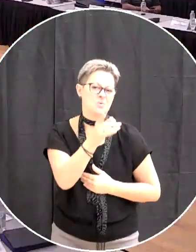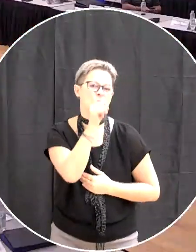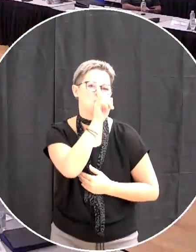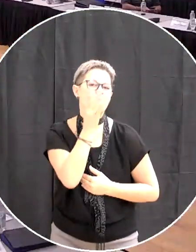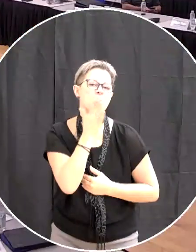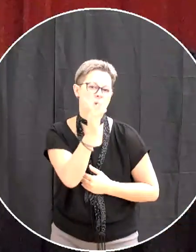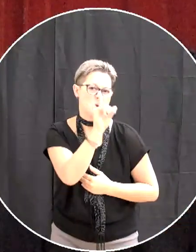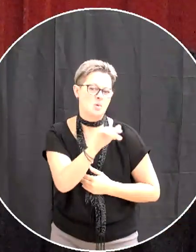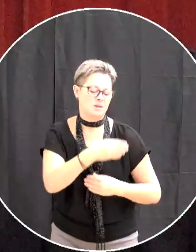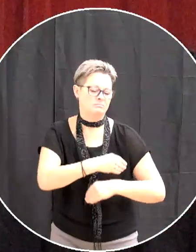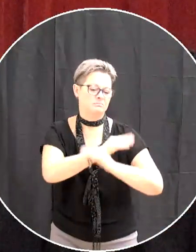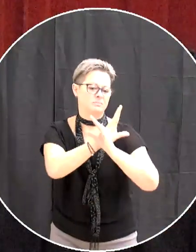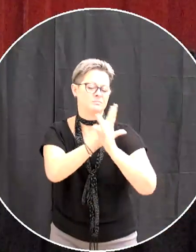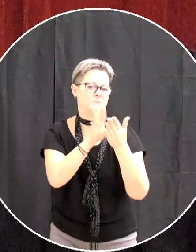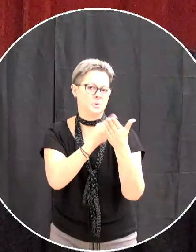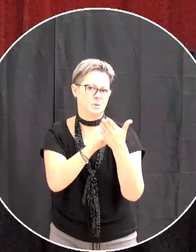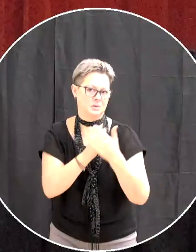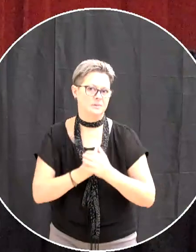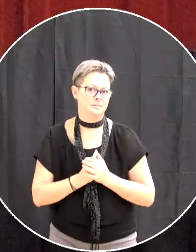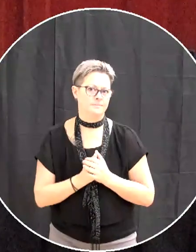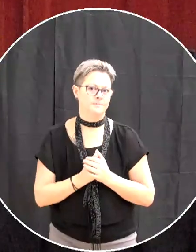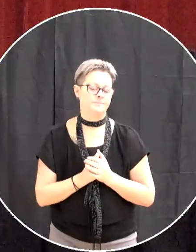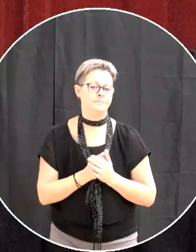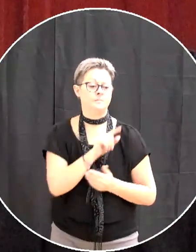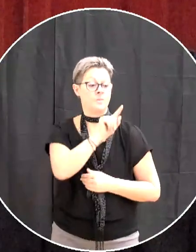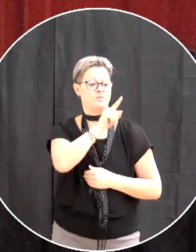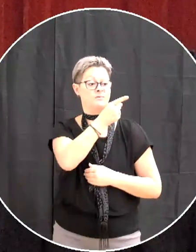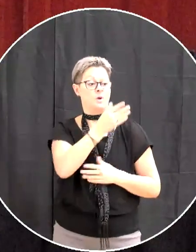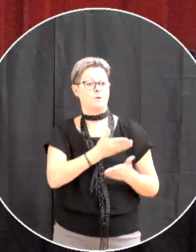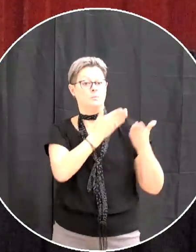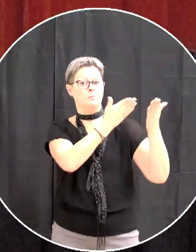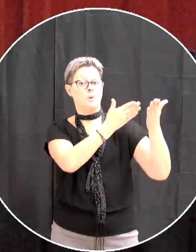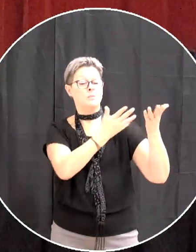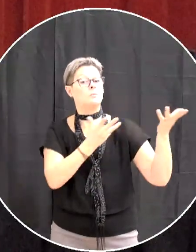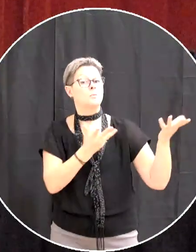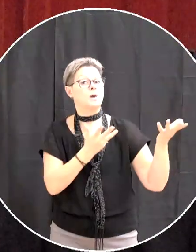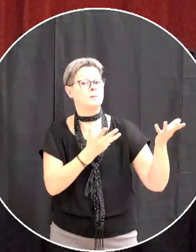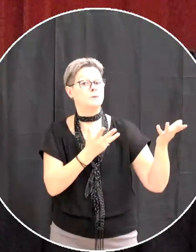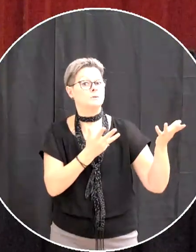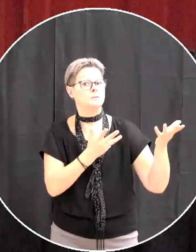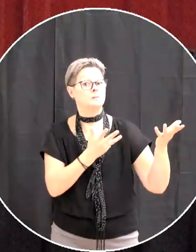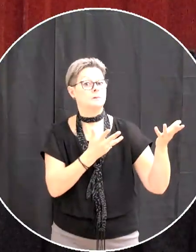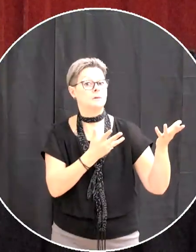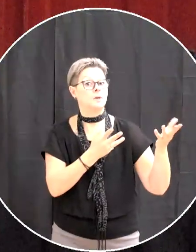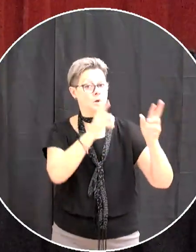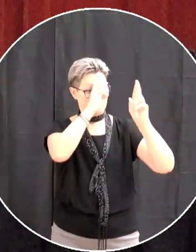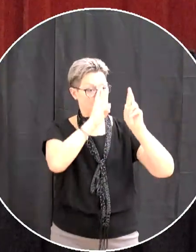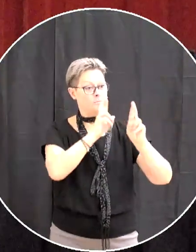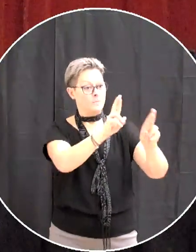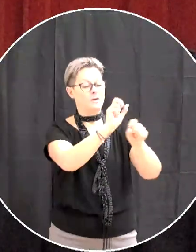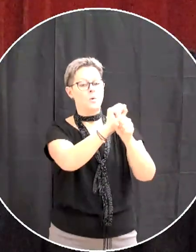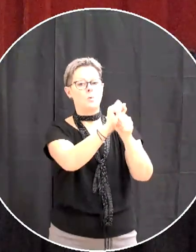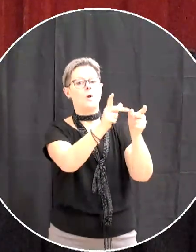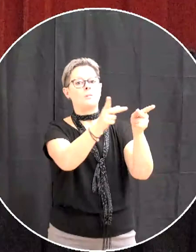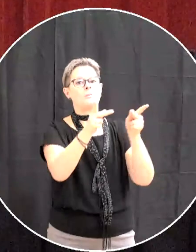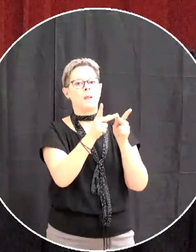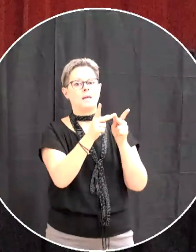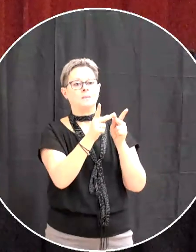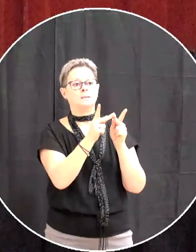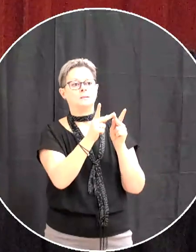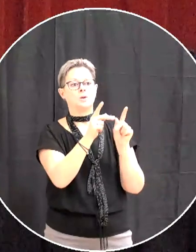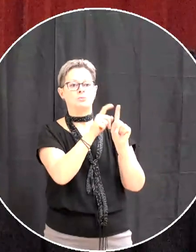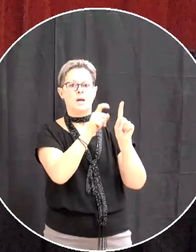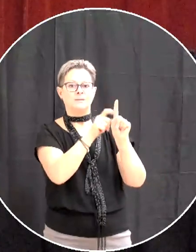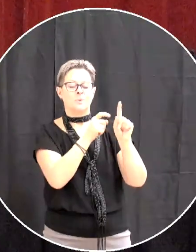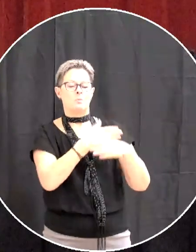The first item we had up for motion was the respectful workplace harassment,